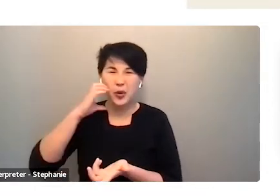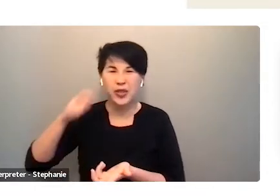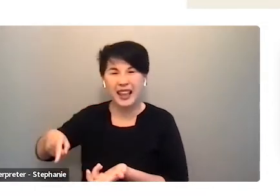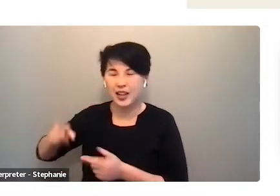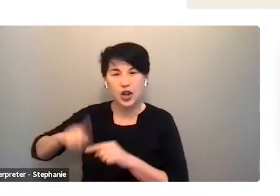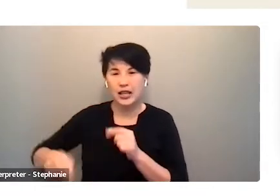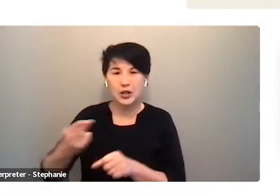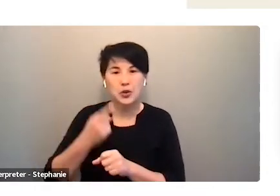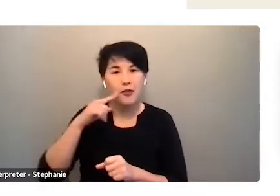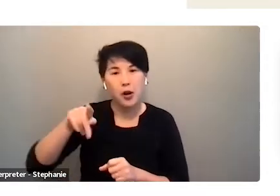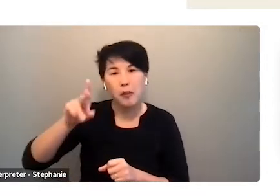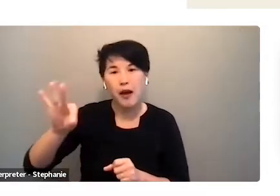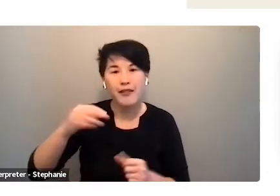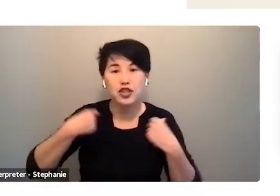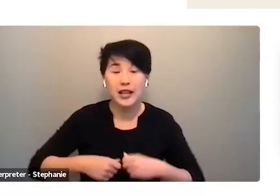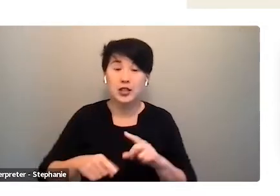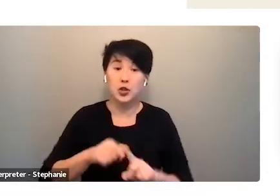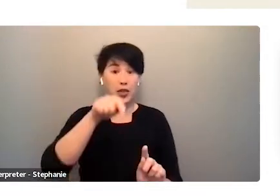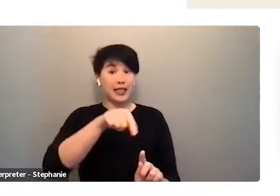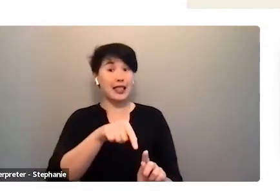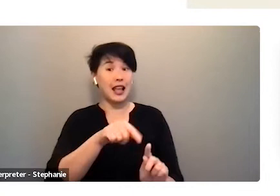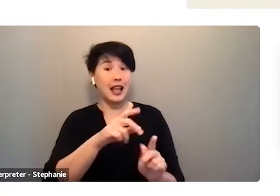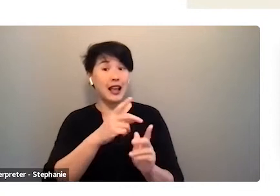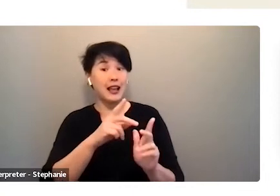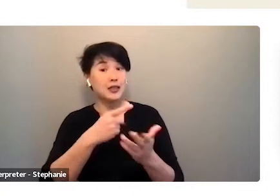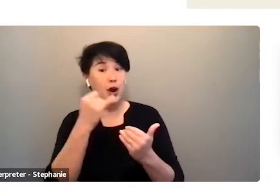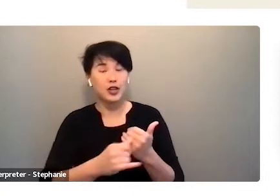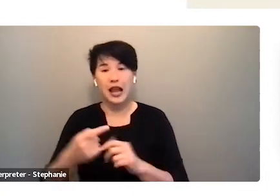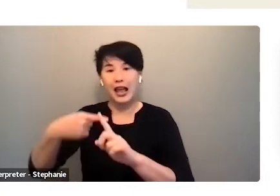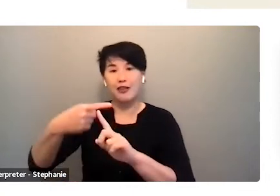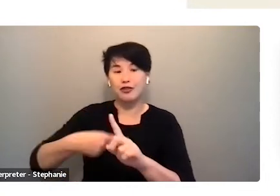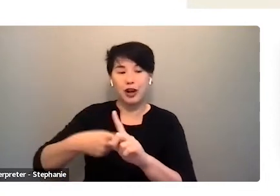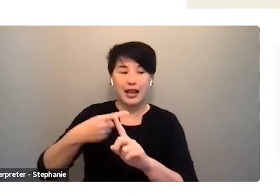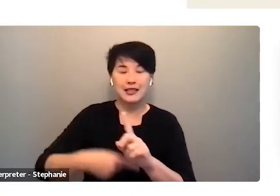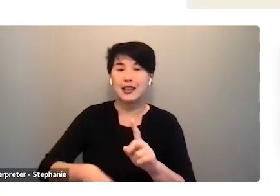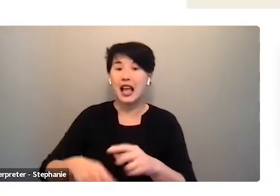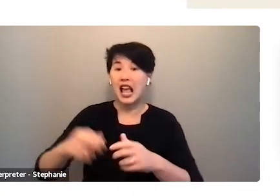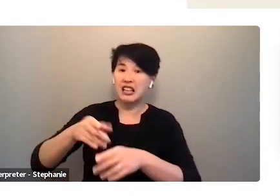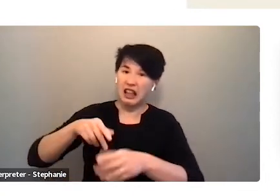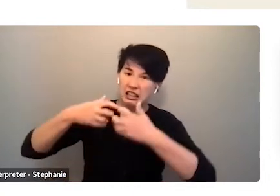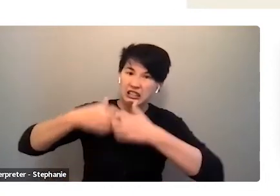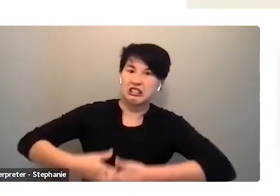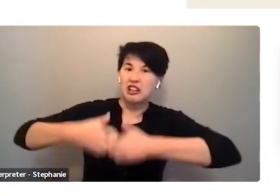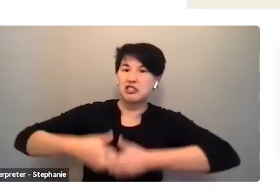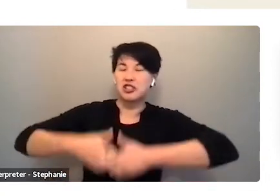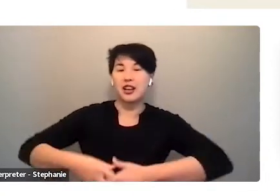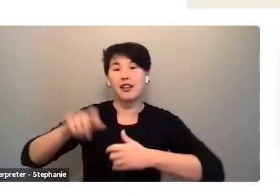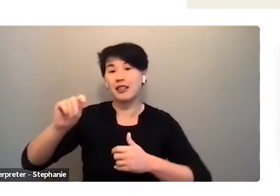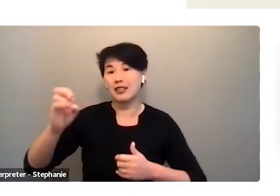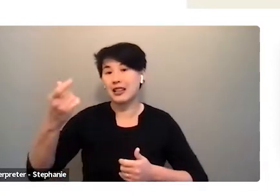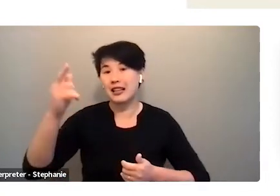project I got the opportunity to actually rent an industrial textile shredder, which is great, and that kind of speeded up the